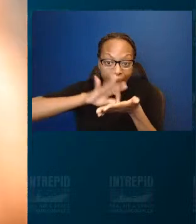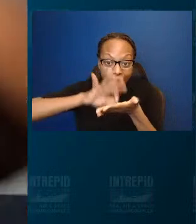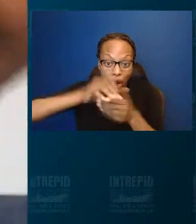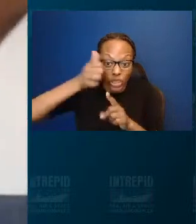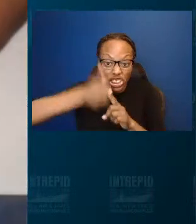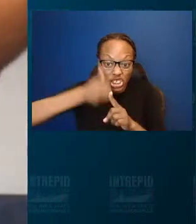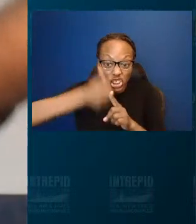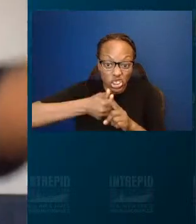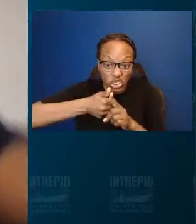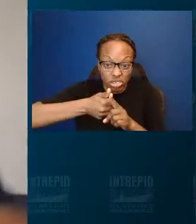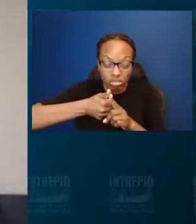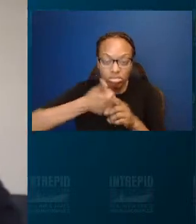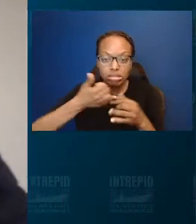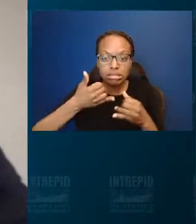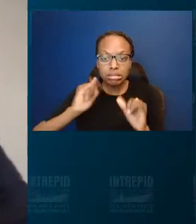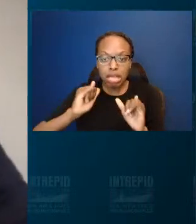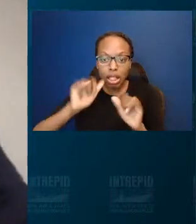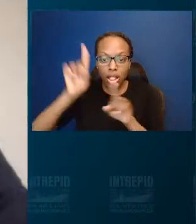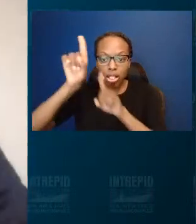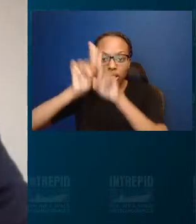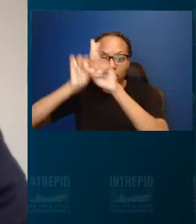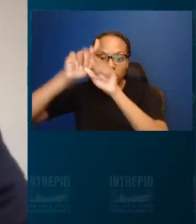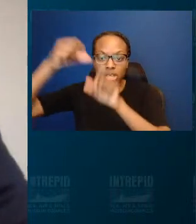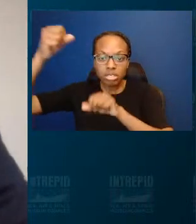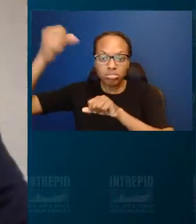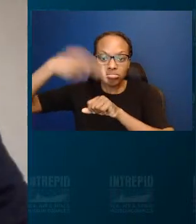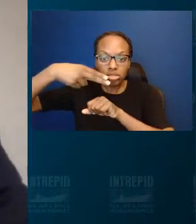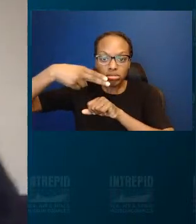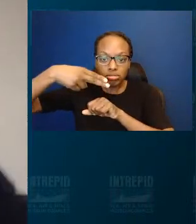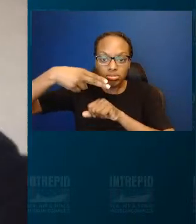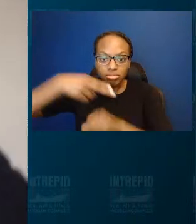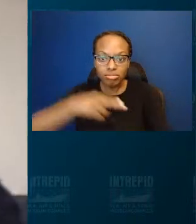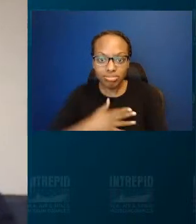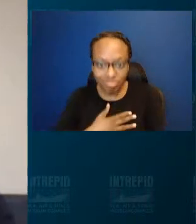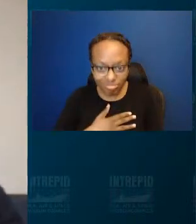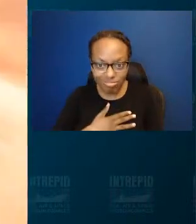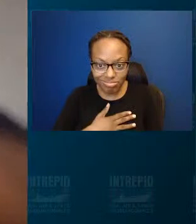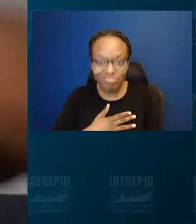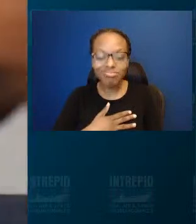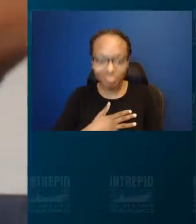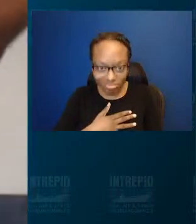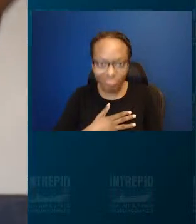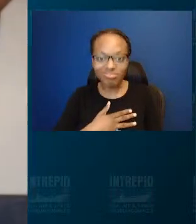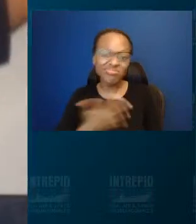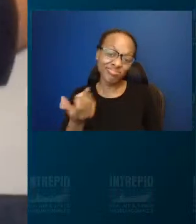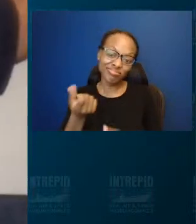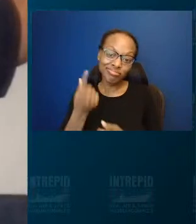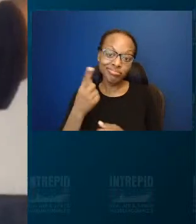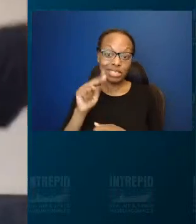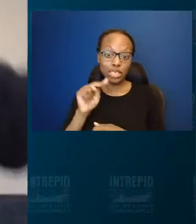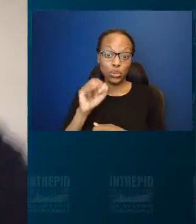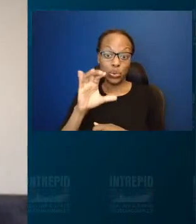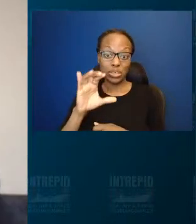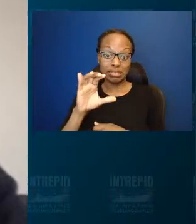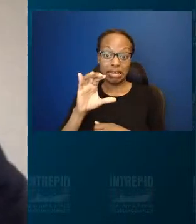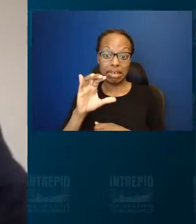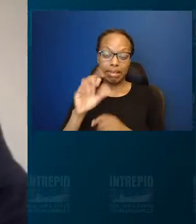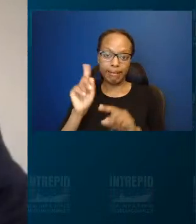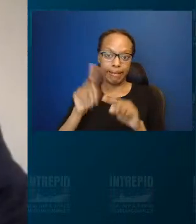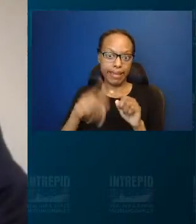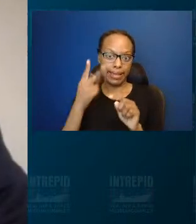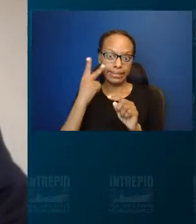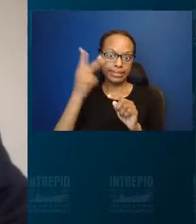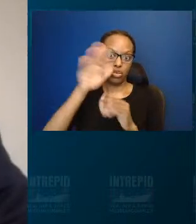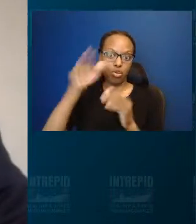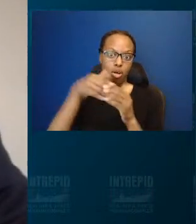that kind of go up at night. And it's actually interesting that in New York City, you can't see many of them, but they litter our sky.